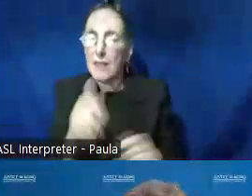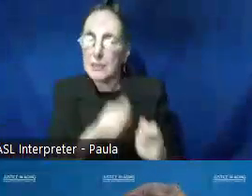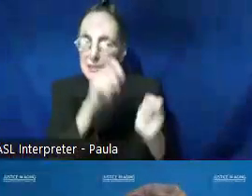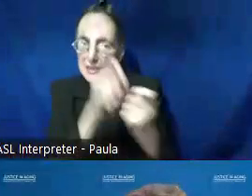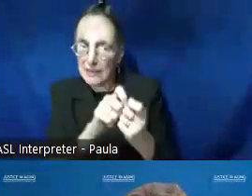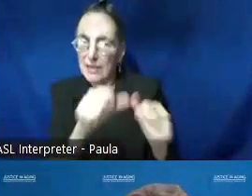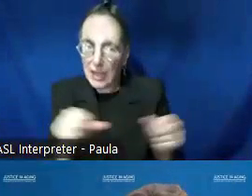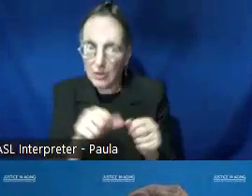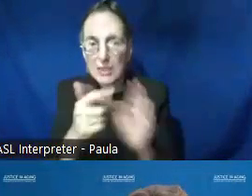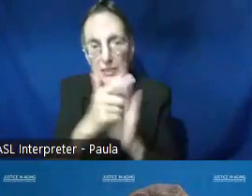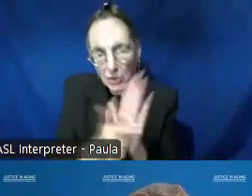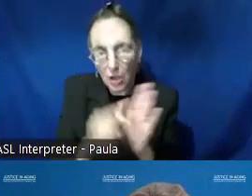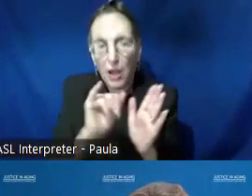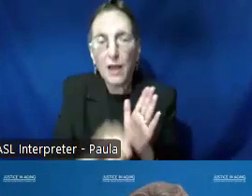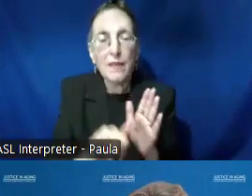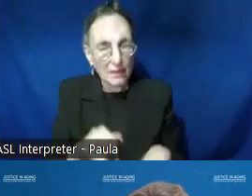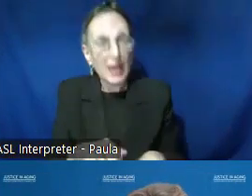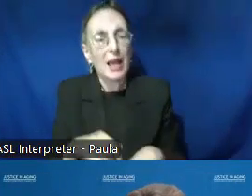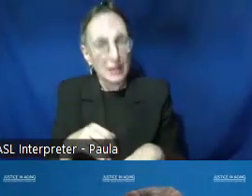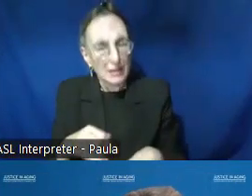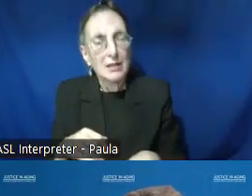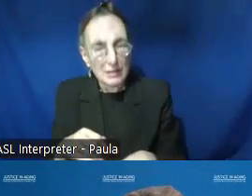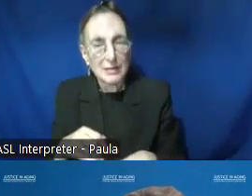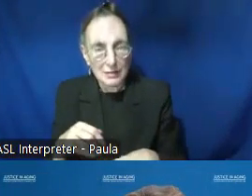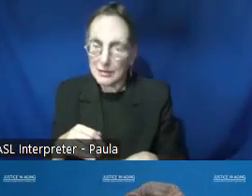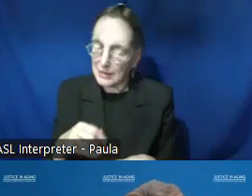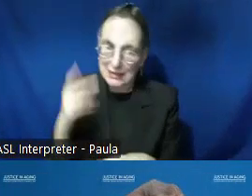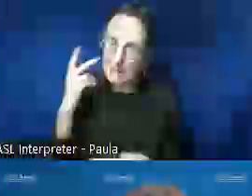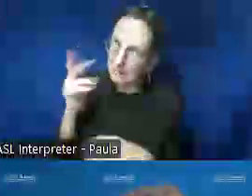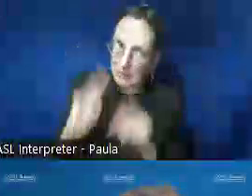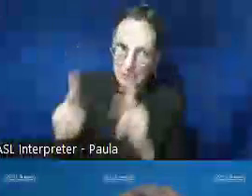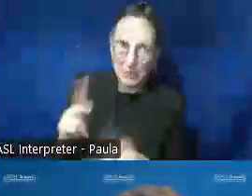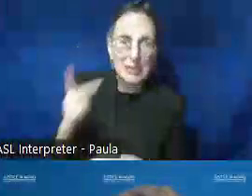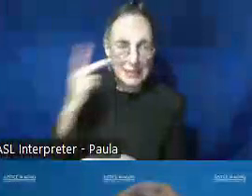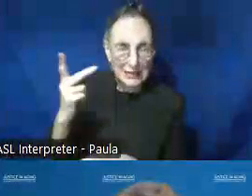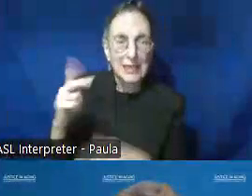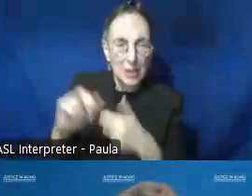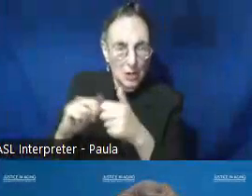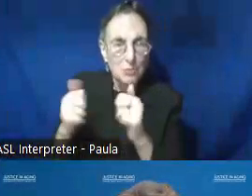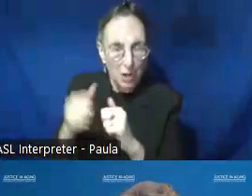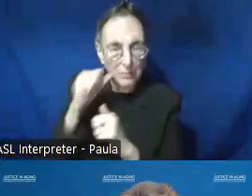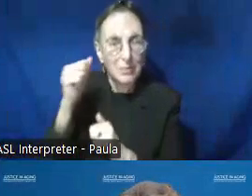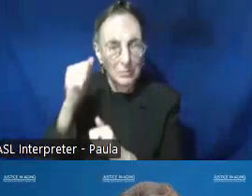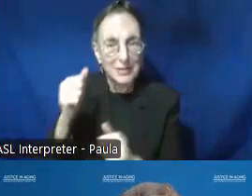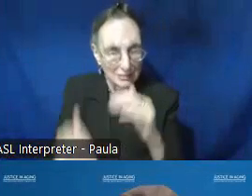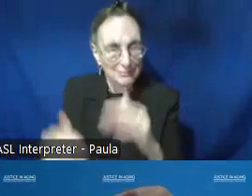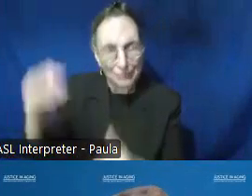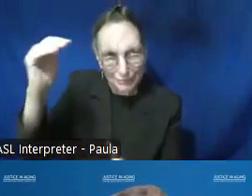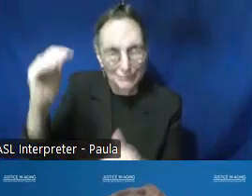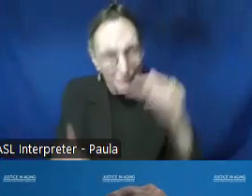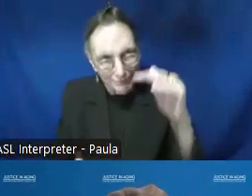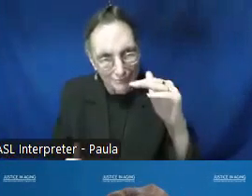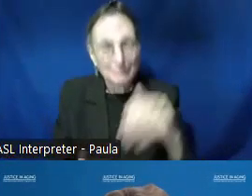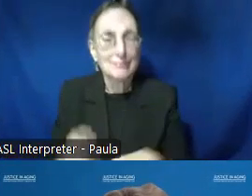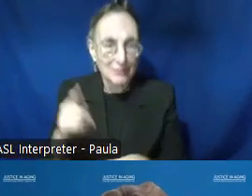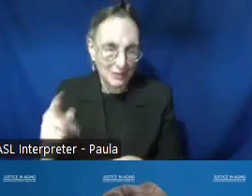areas of law that give rise to problems that are disparately experienced by older adults with economic or social need. And I would say